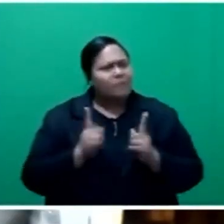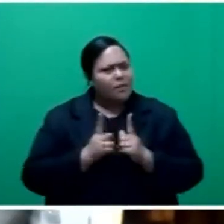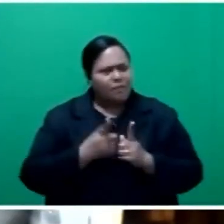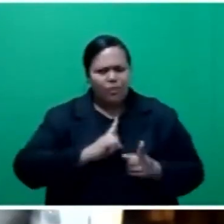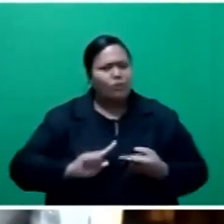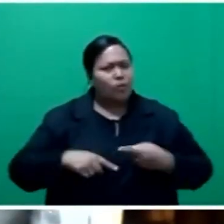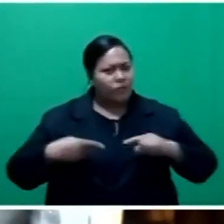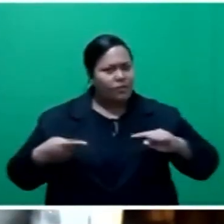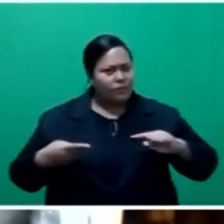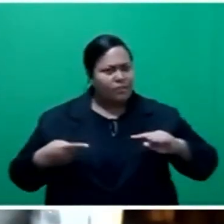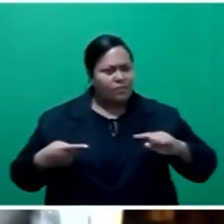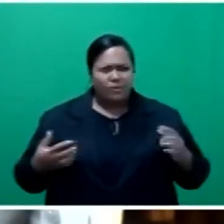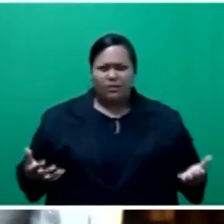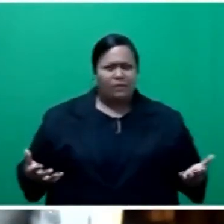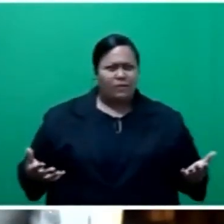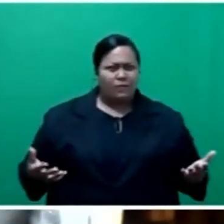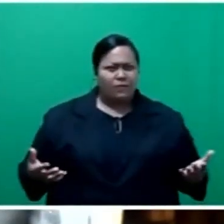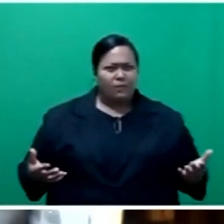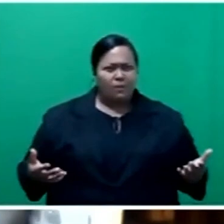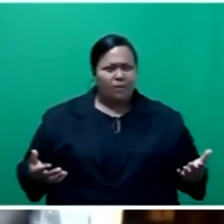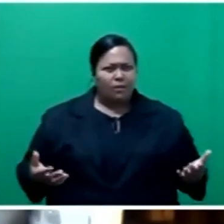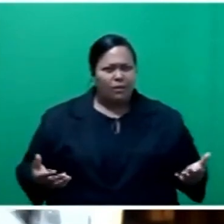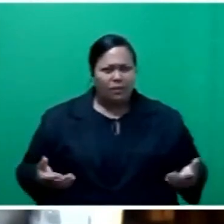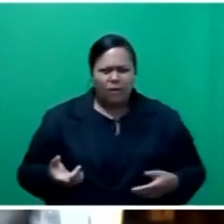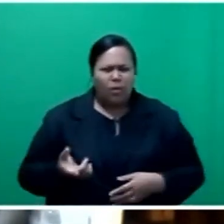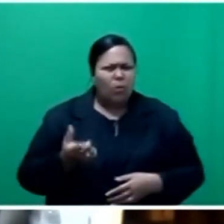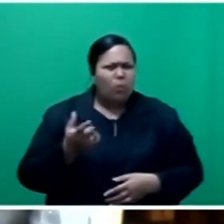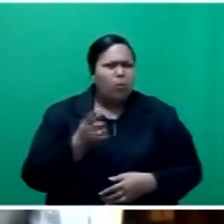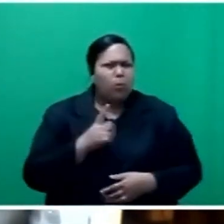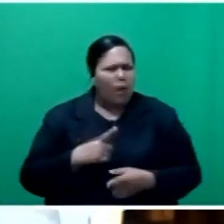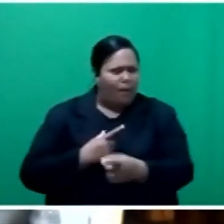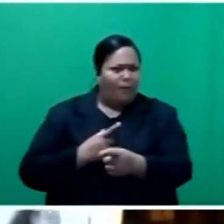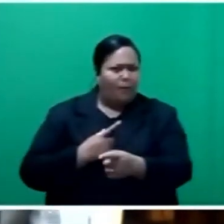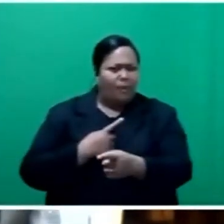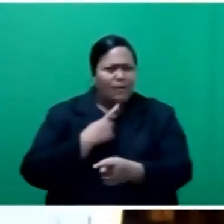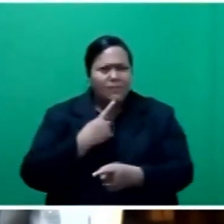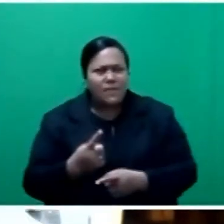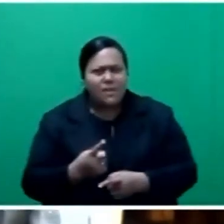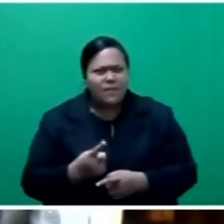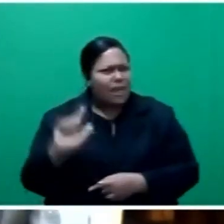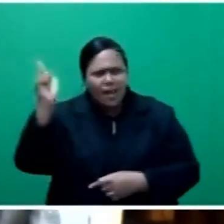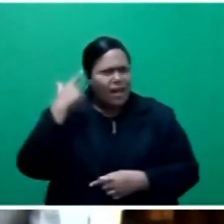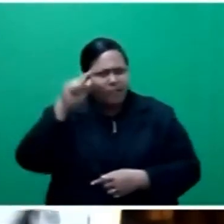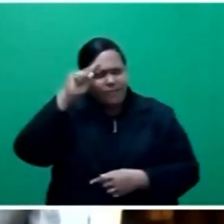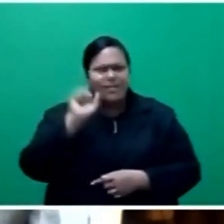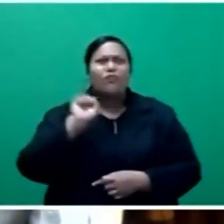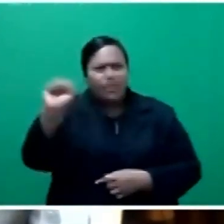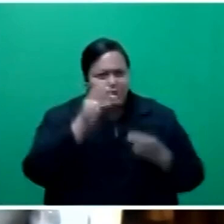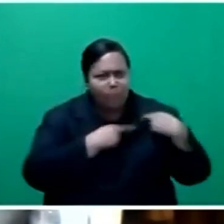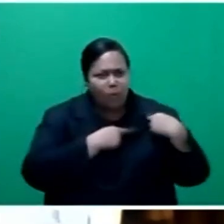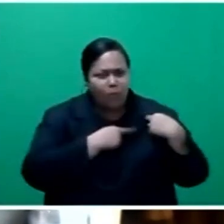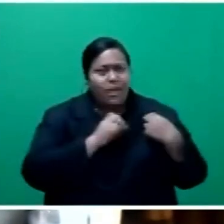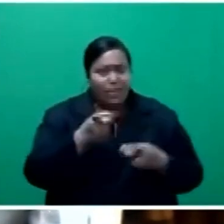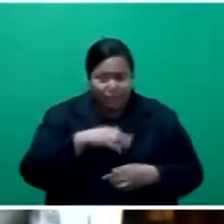interest. What an absolutely obtuse statement to make. A complete lack of understanding as to what an auditor does. If we